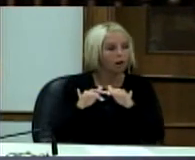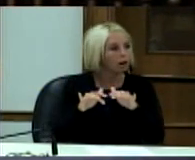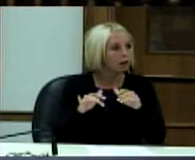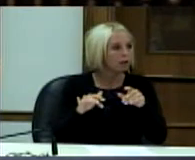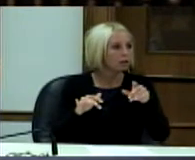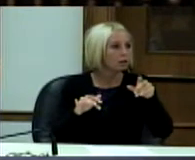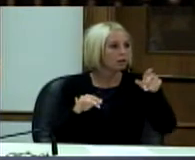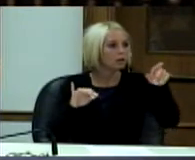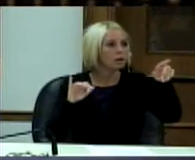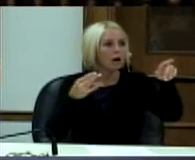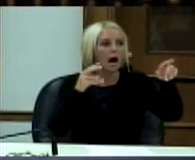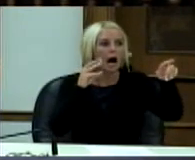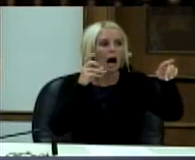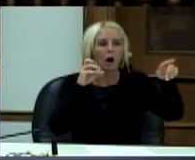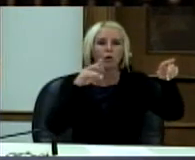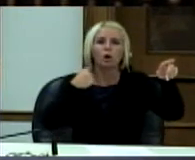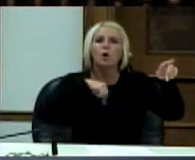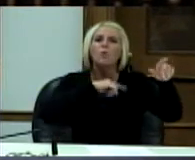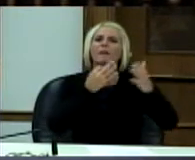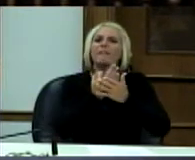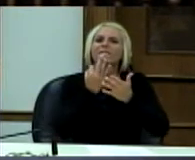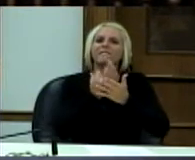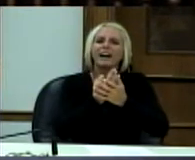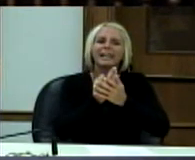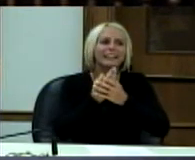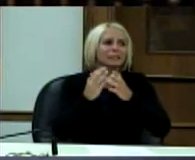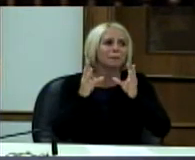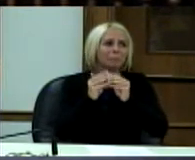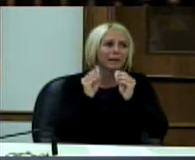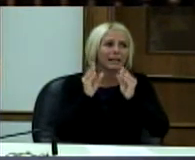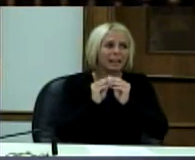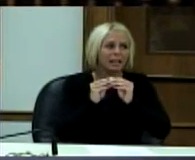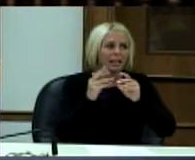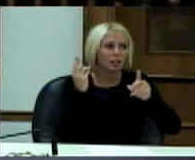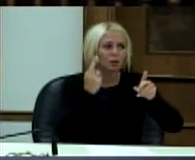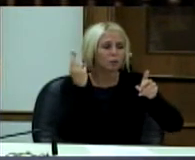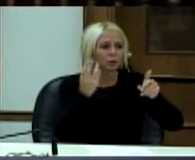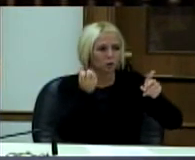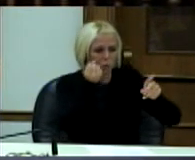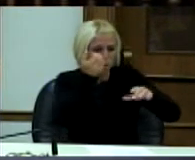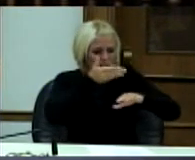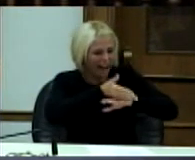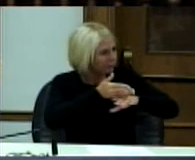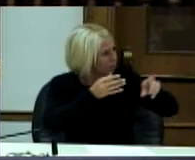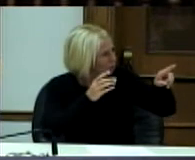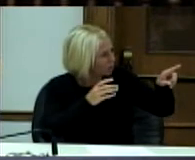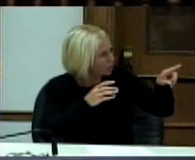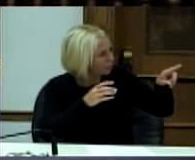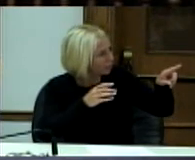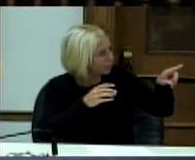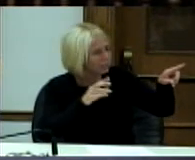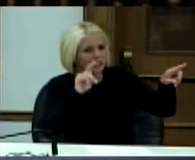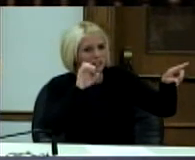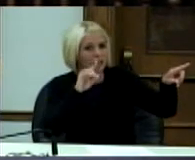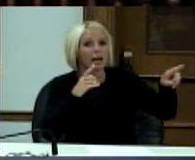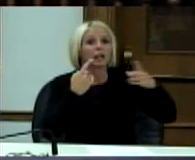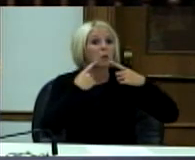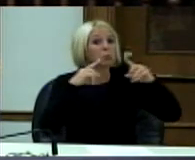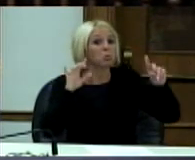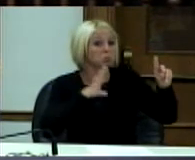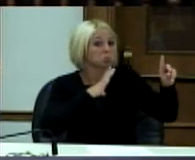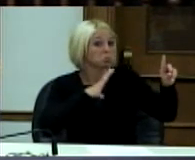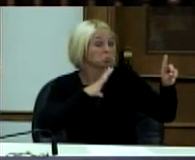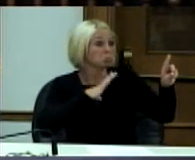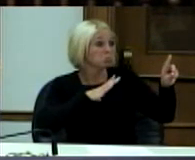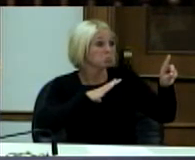have a finance committee meeting on the 19th. Was there any reason to hold that after that finance meeting It would work just fine.